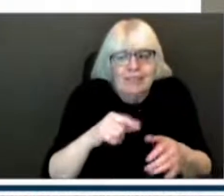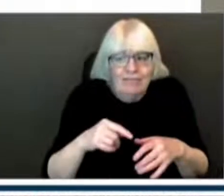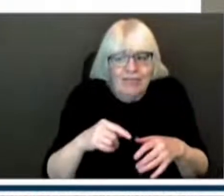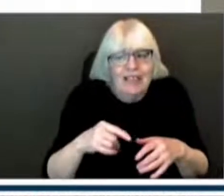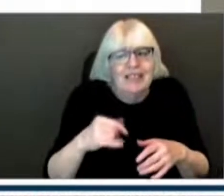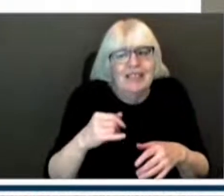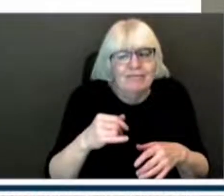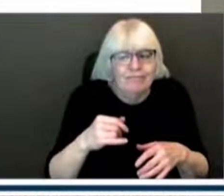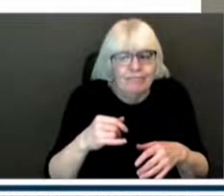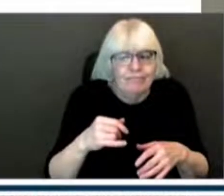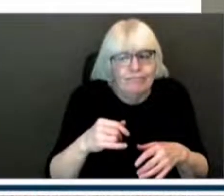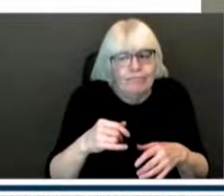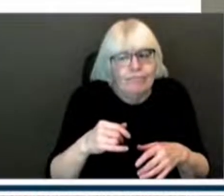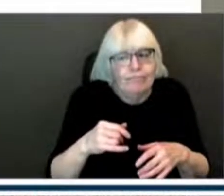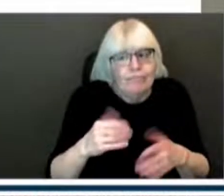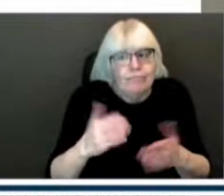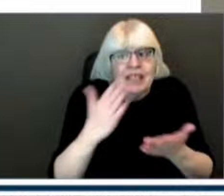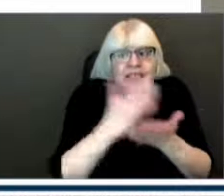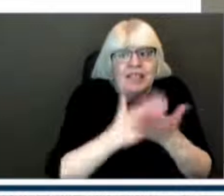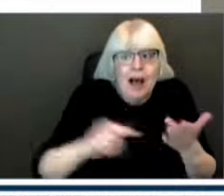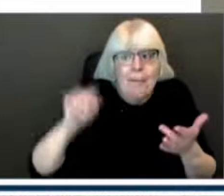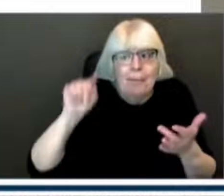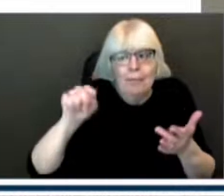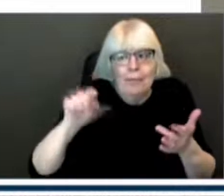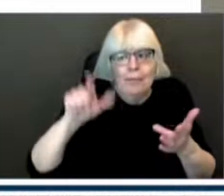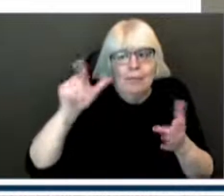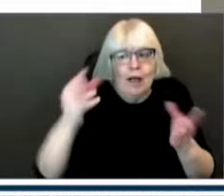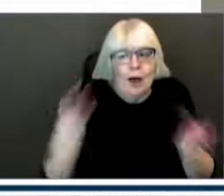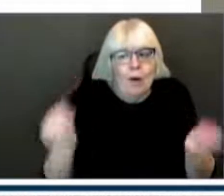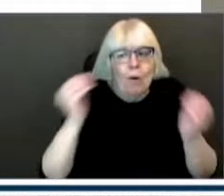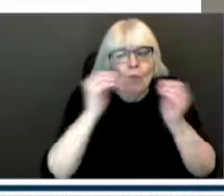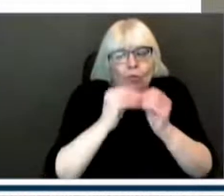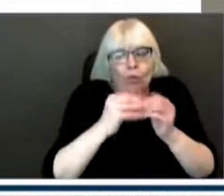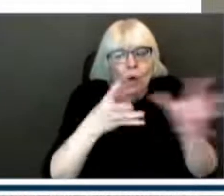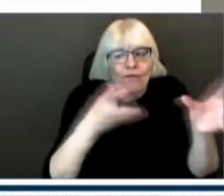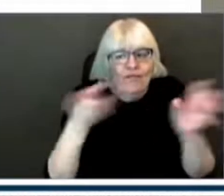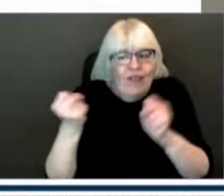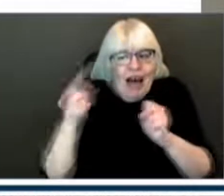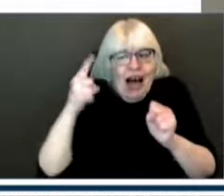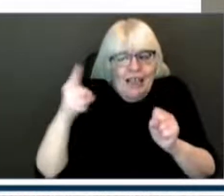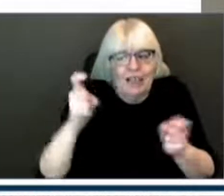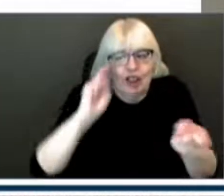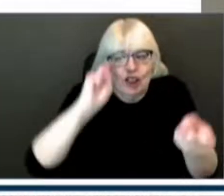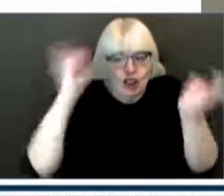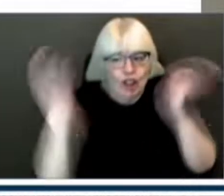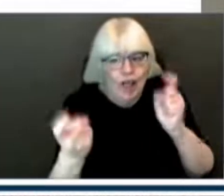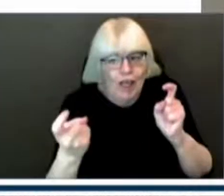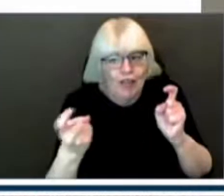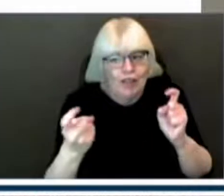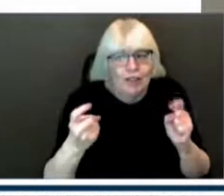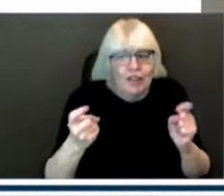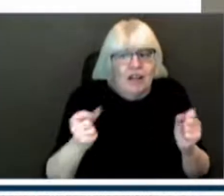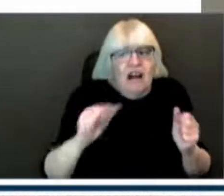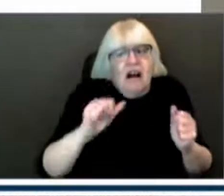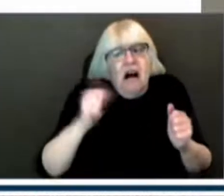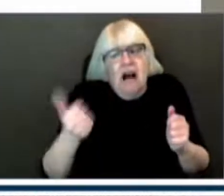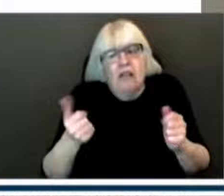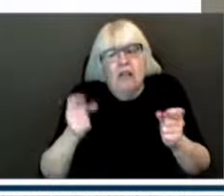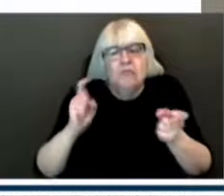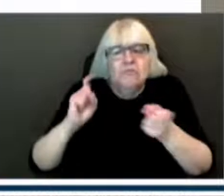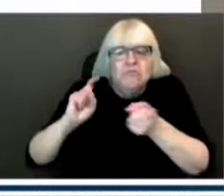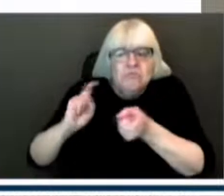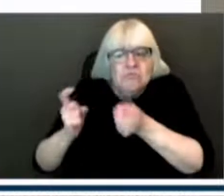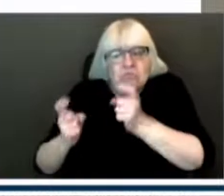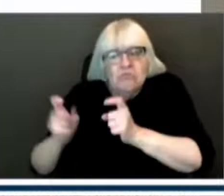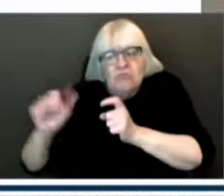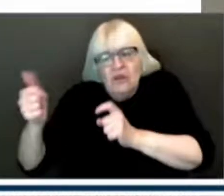just going a little faster than others. Each province, throughout the whole pandemic, there's been these variations where different contexts, different decision